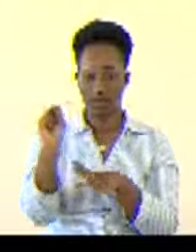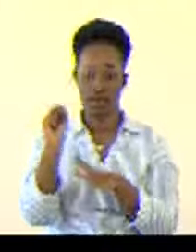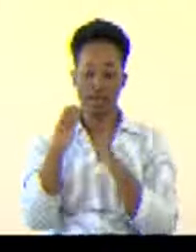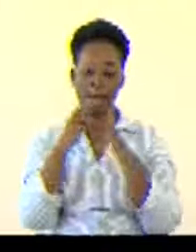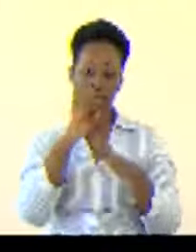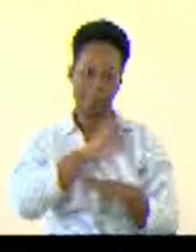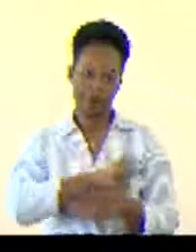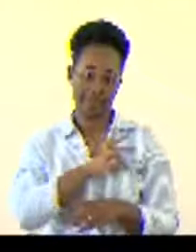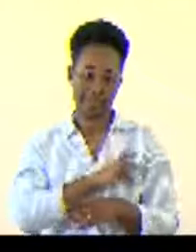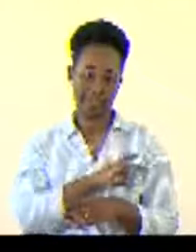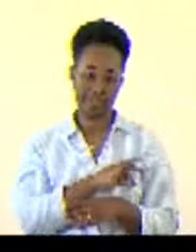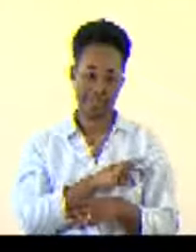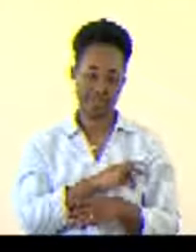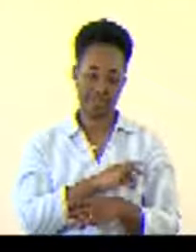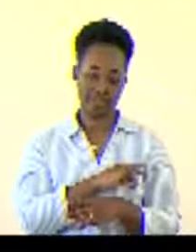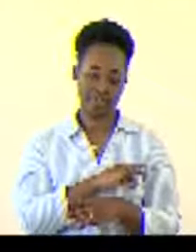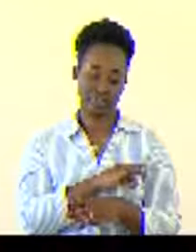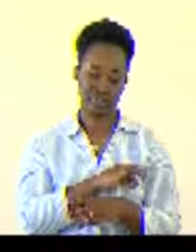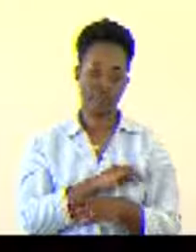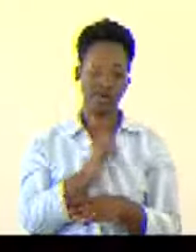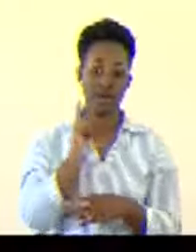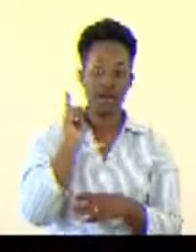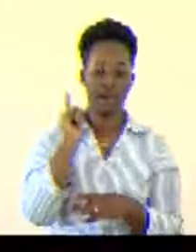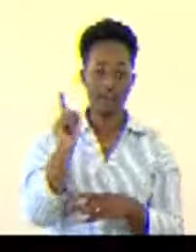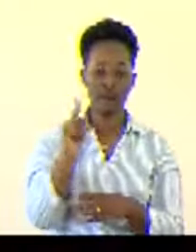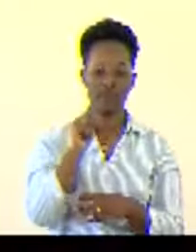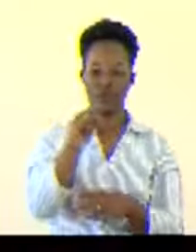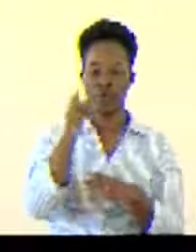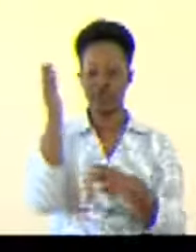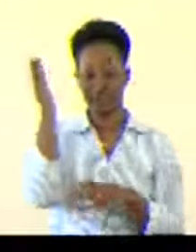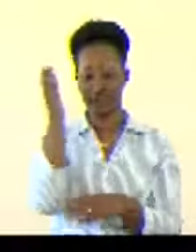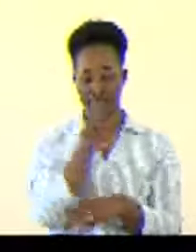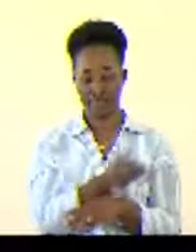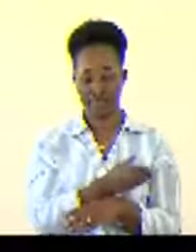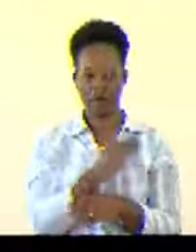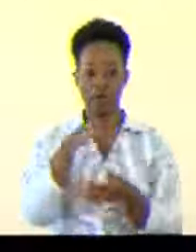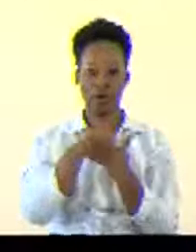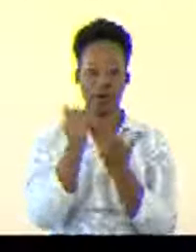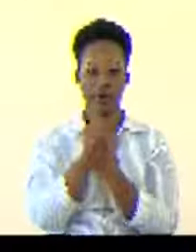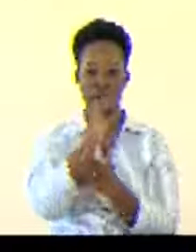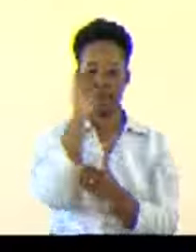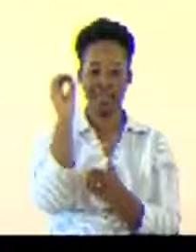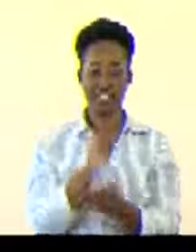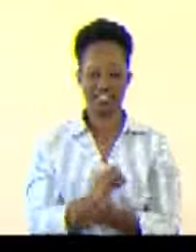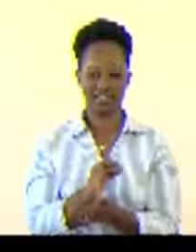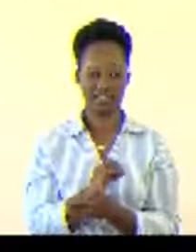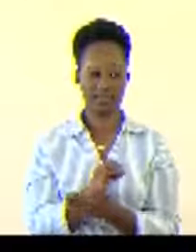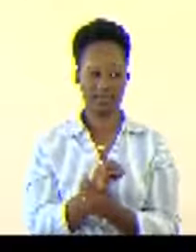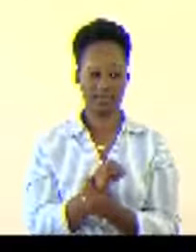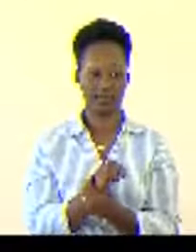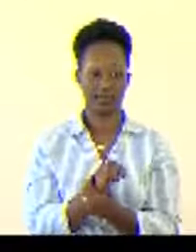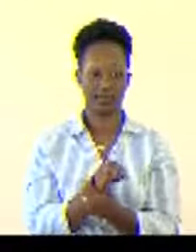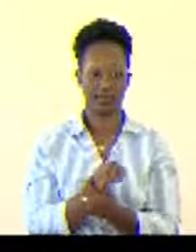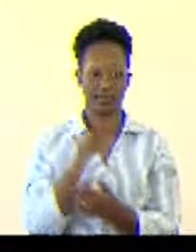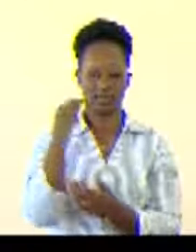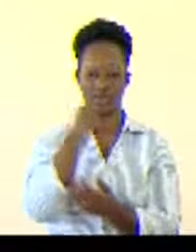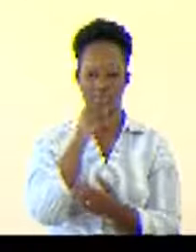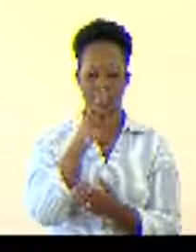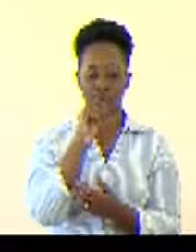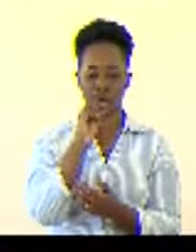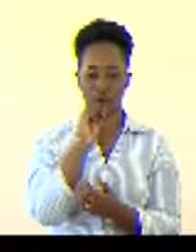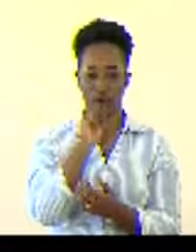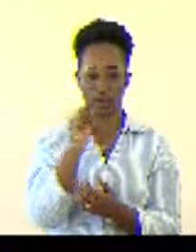Gross profit. In this case, you divide by, because it is a percentage, it is gross profit expressed